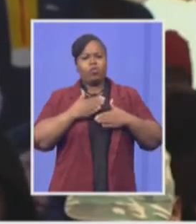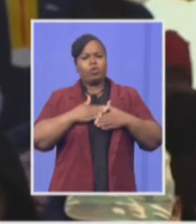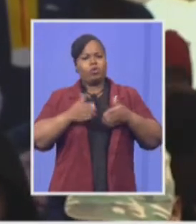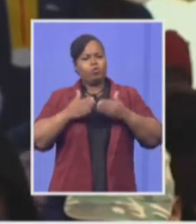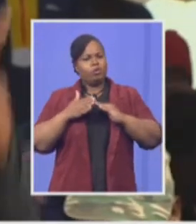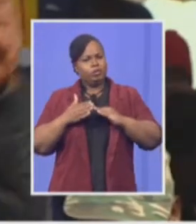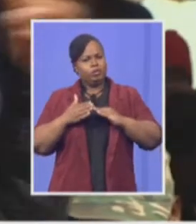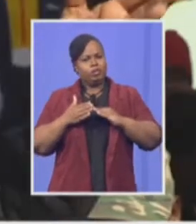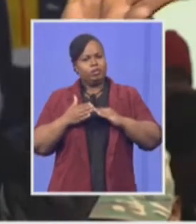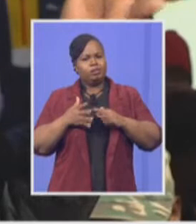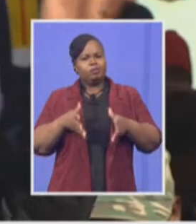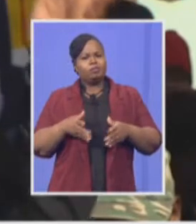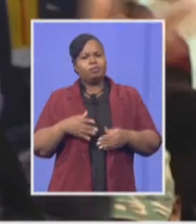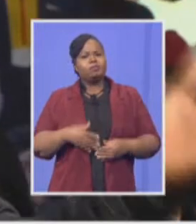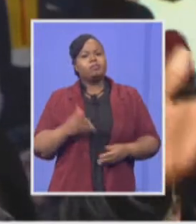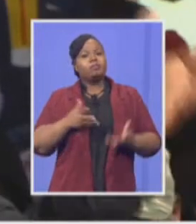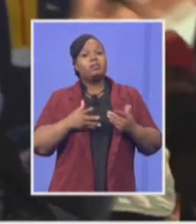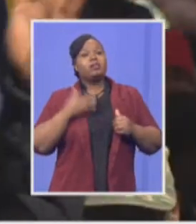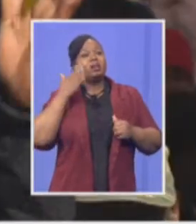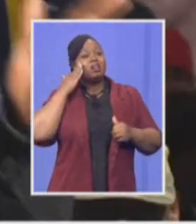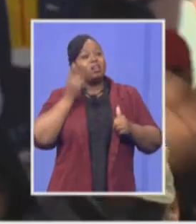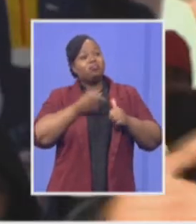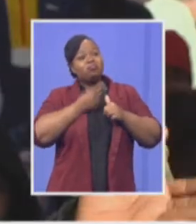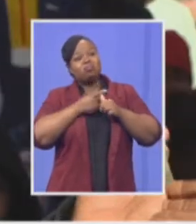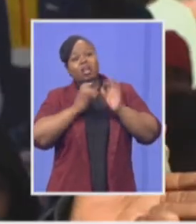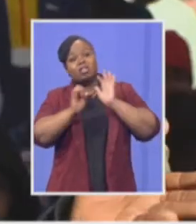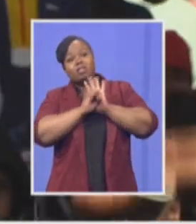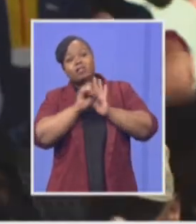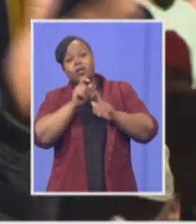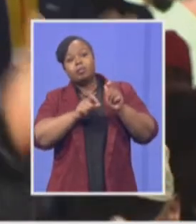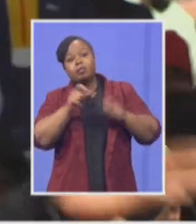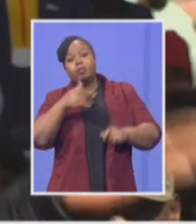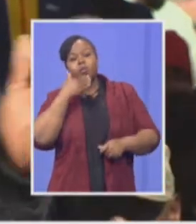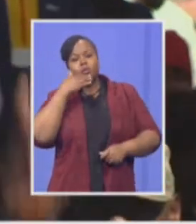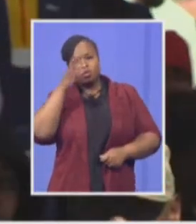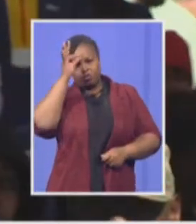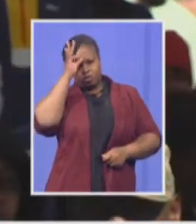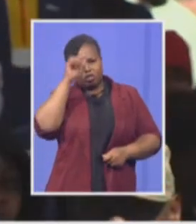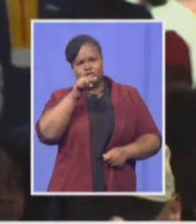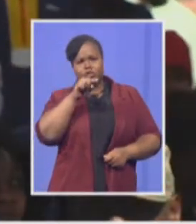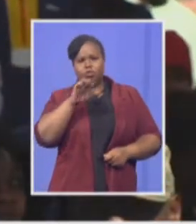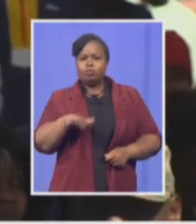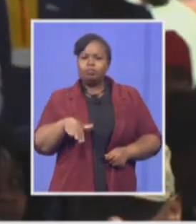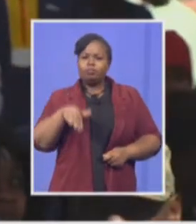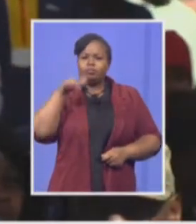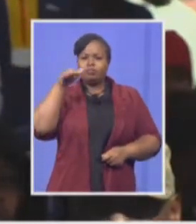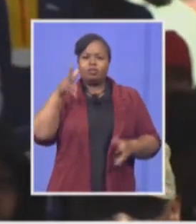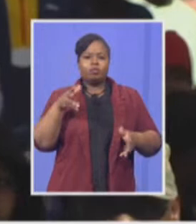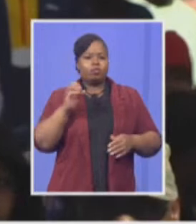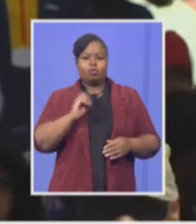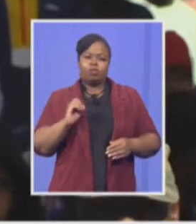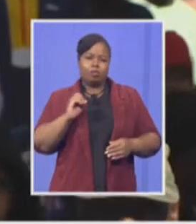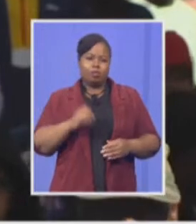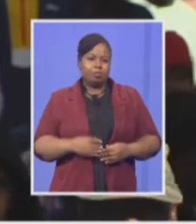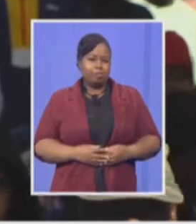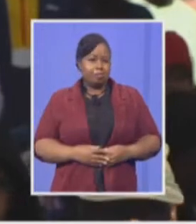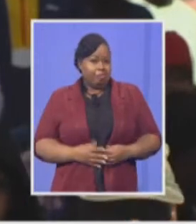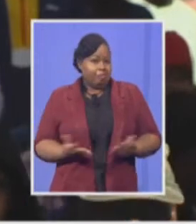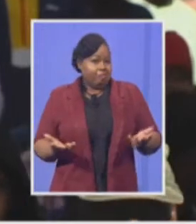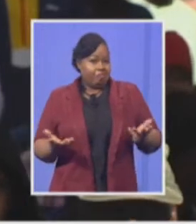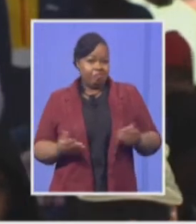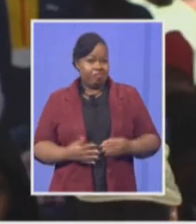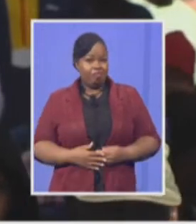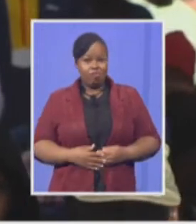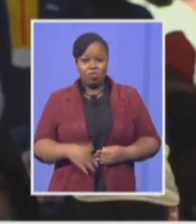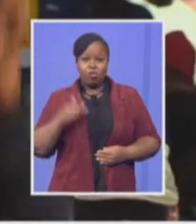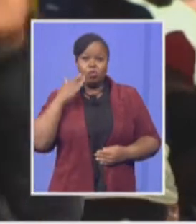kakhulu ngababala abantu abase-police station abakhulela la Orlando angazi ukuthi ke mangabe